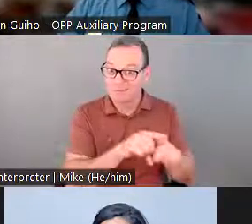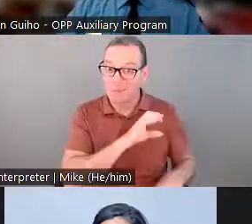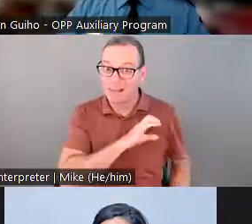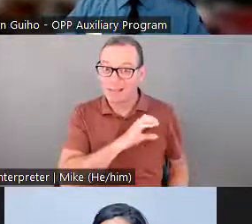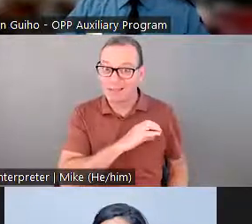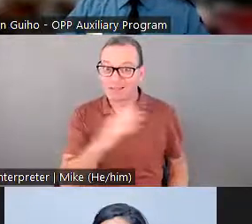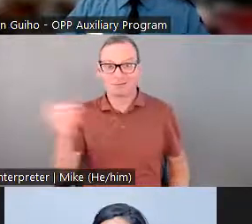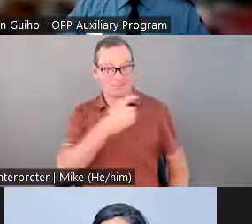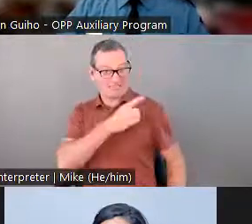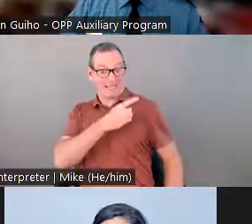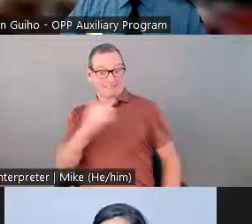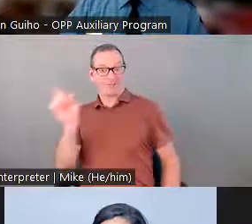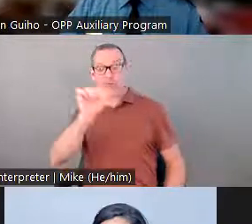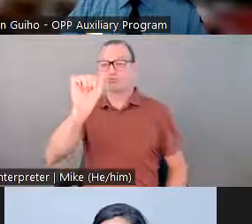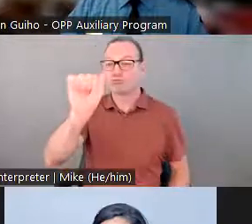you to do is